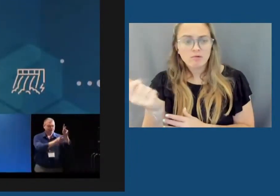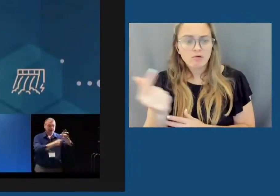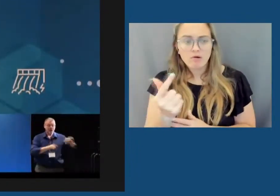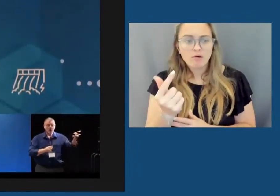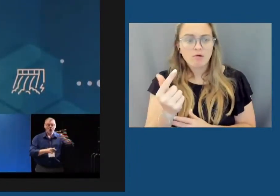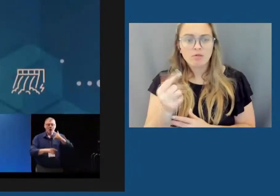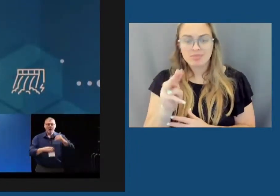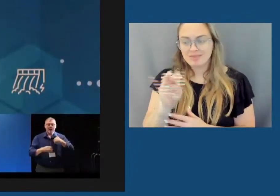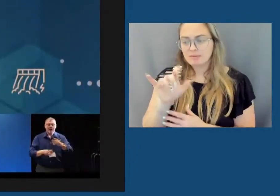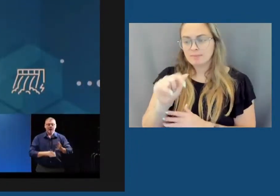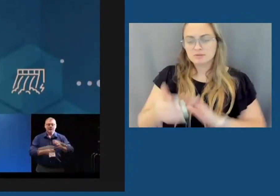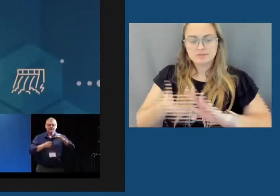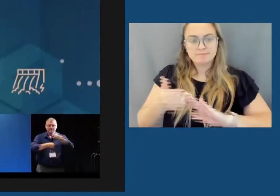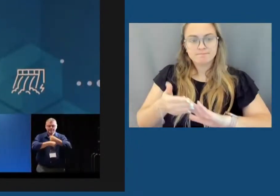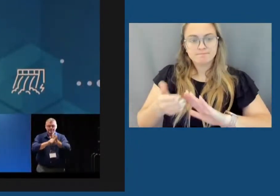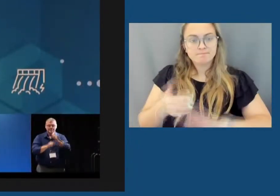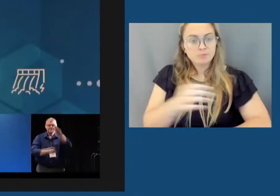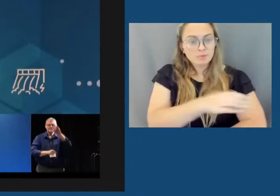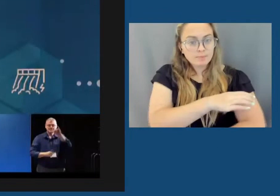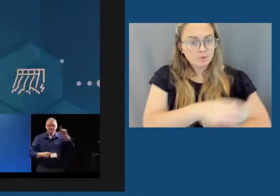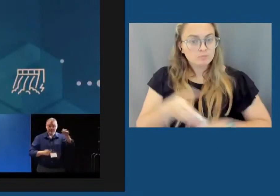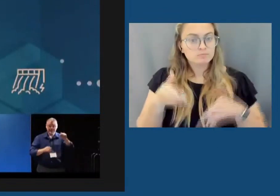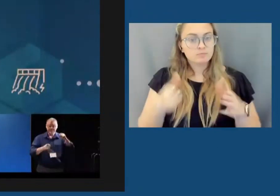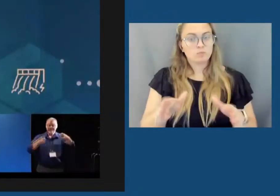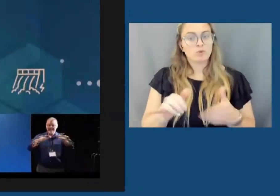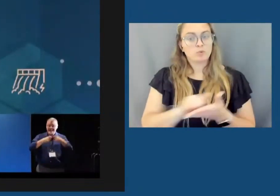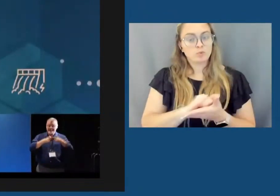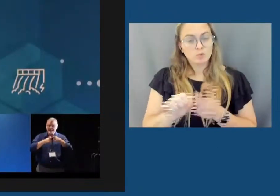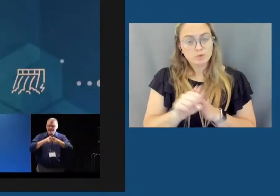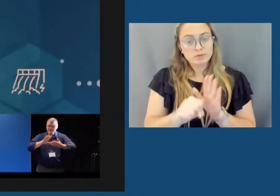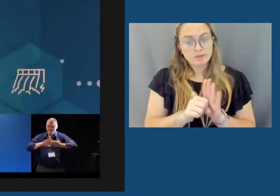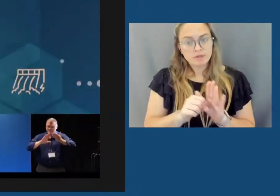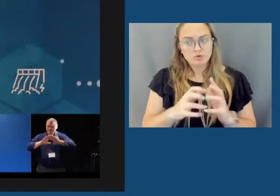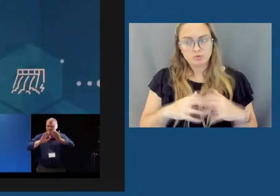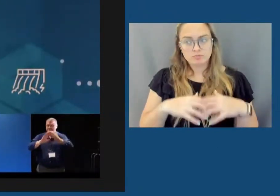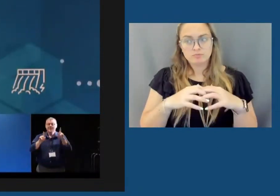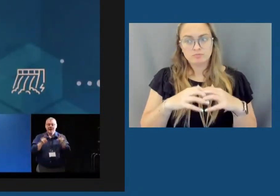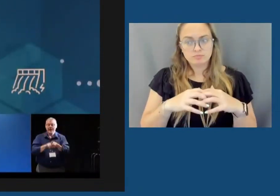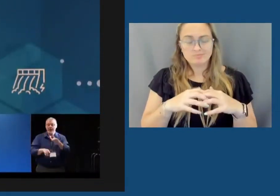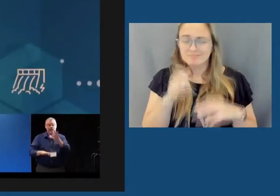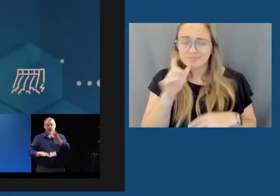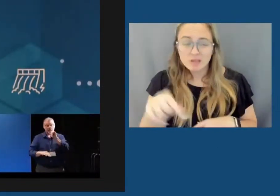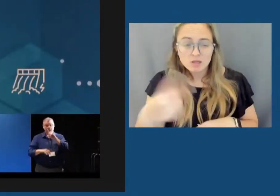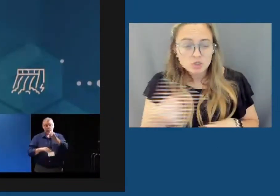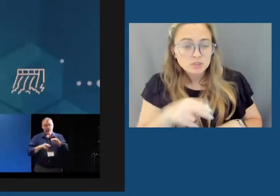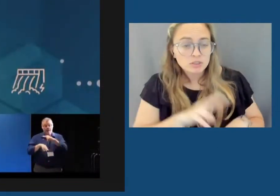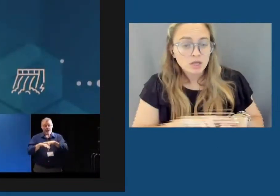that generated the power that allowed New York State to emerge as a not just national, but